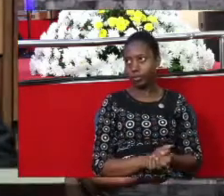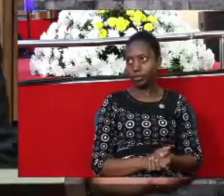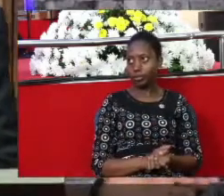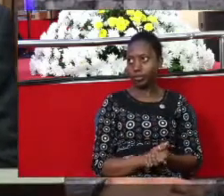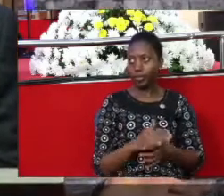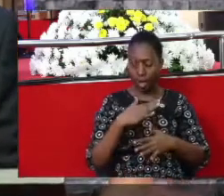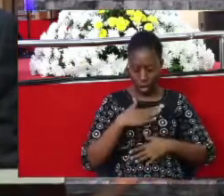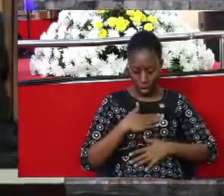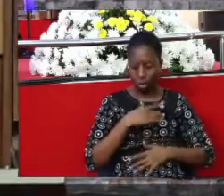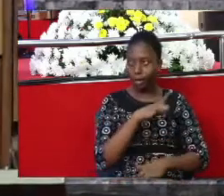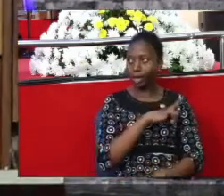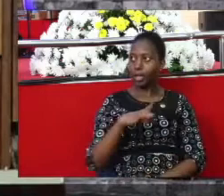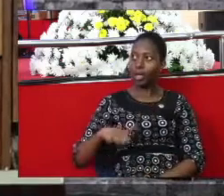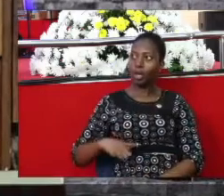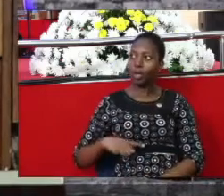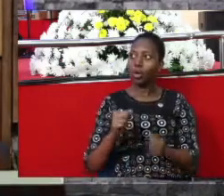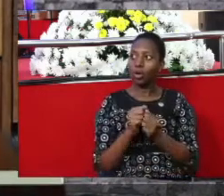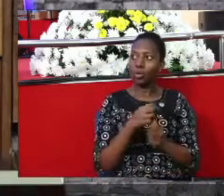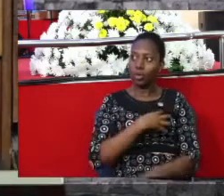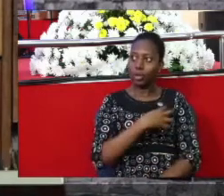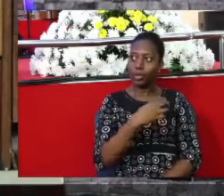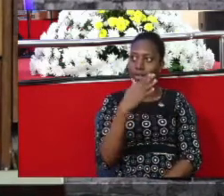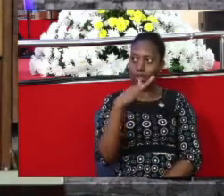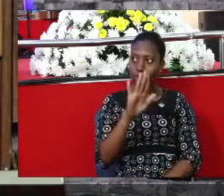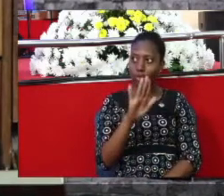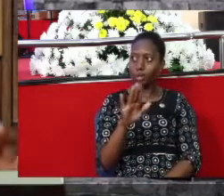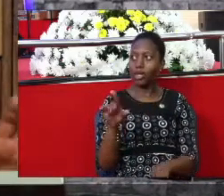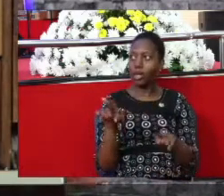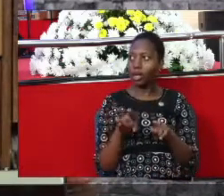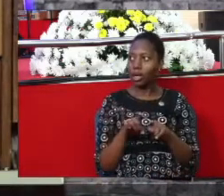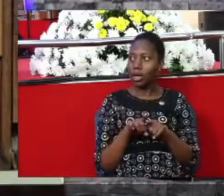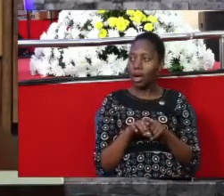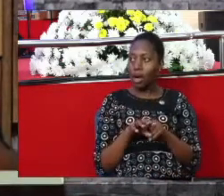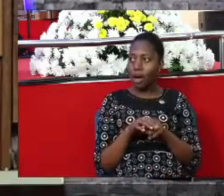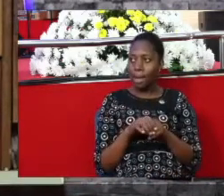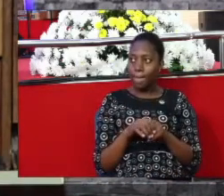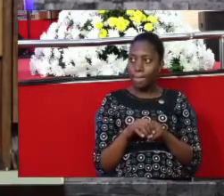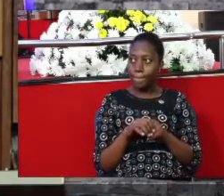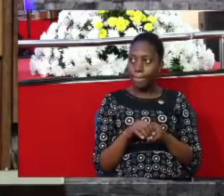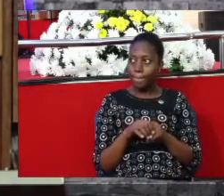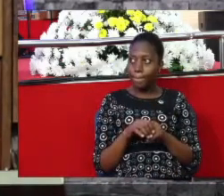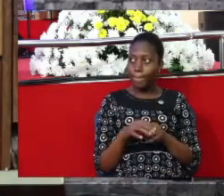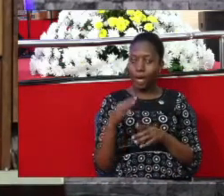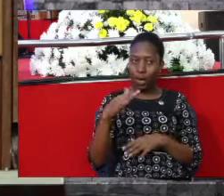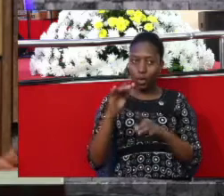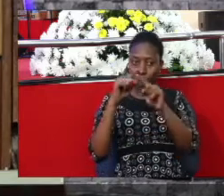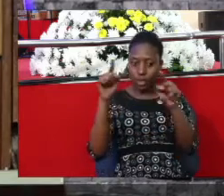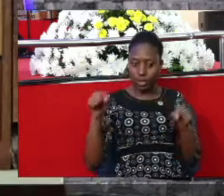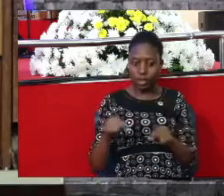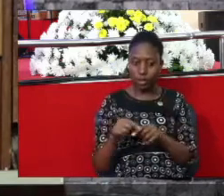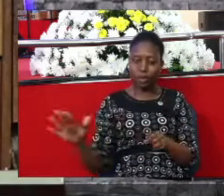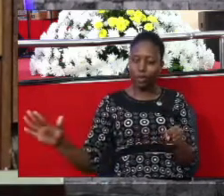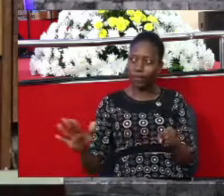with your possessions and with the first fruits of your increase. So your barns will be filled with plenty and your vats